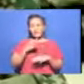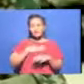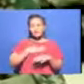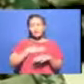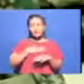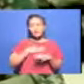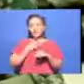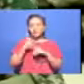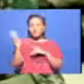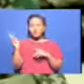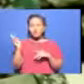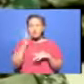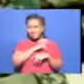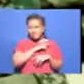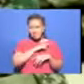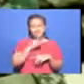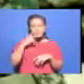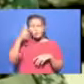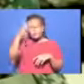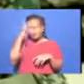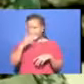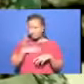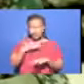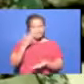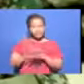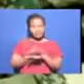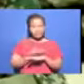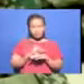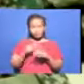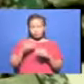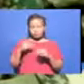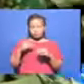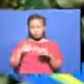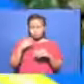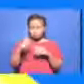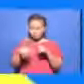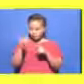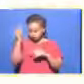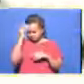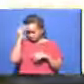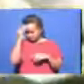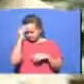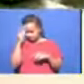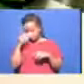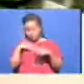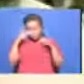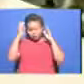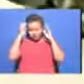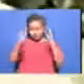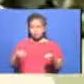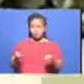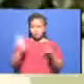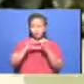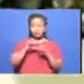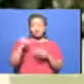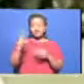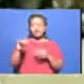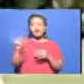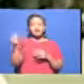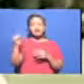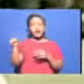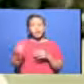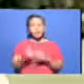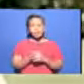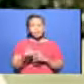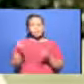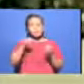take me to the college or university. I decided to come and join the National Youth Service. And our vision is exactly what